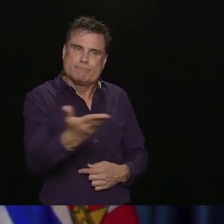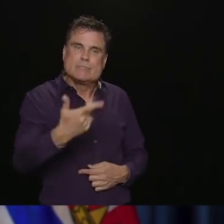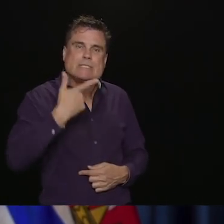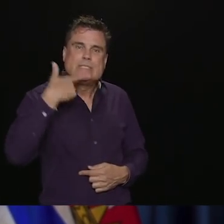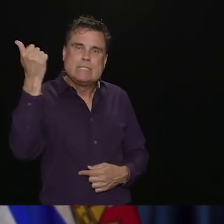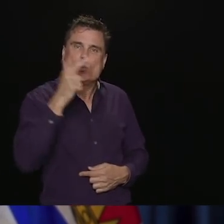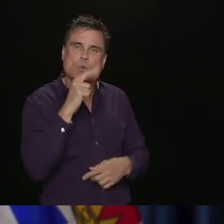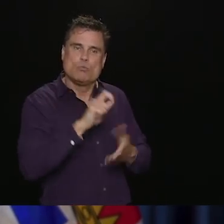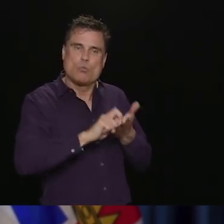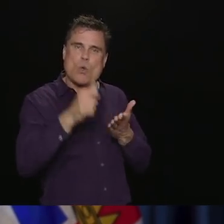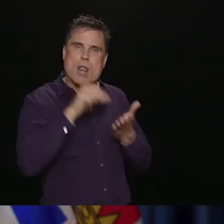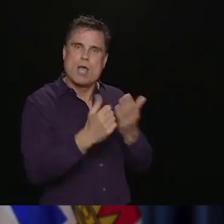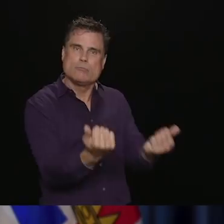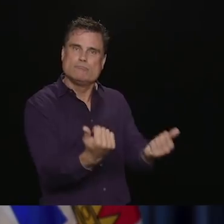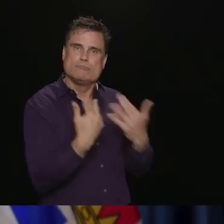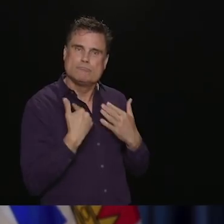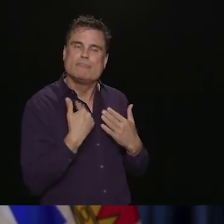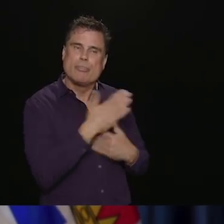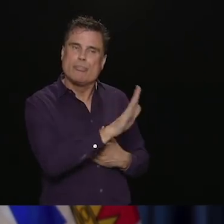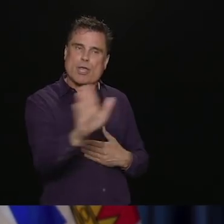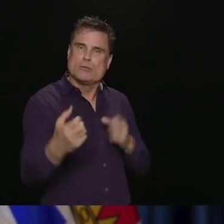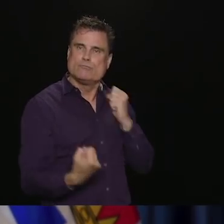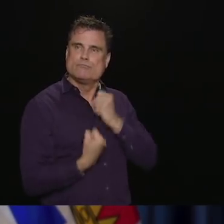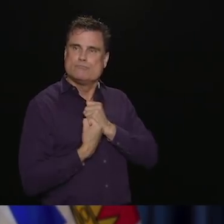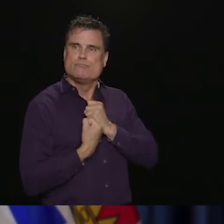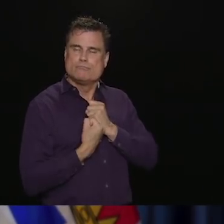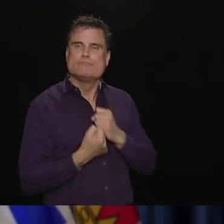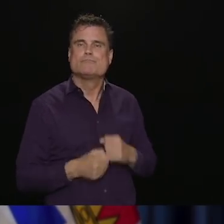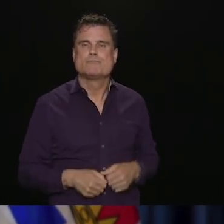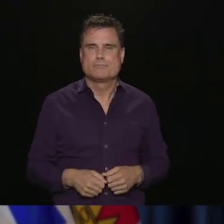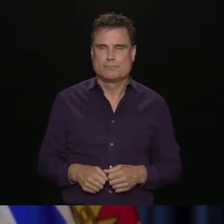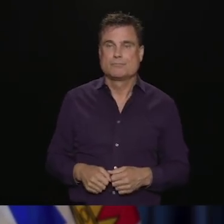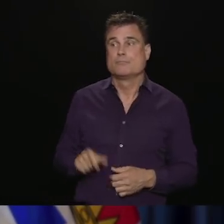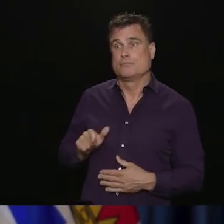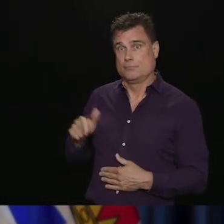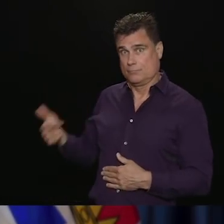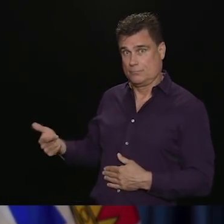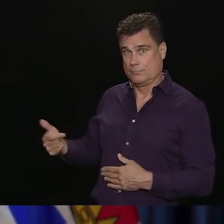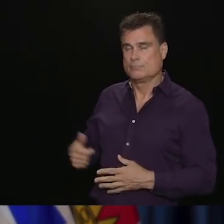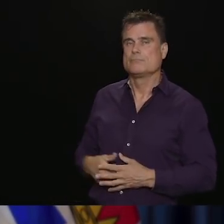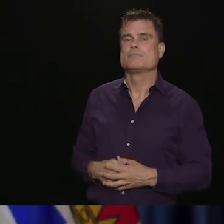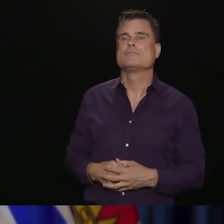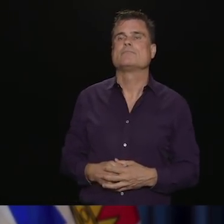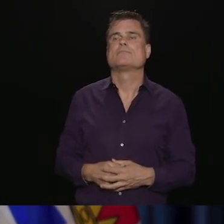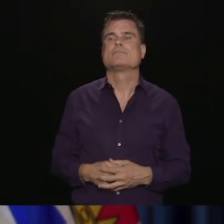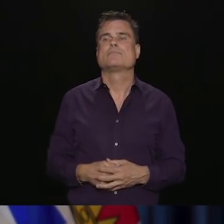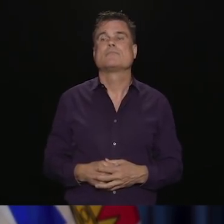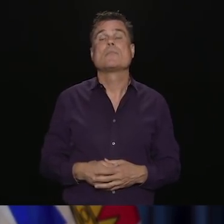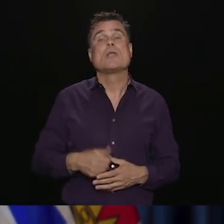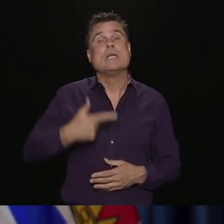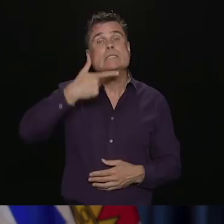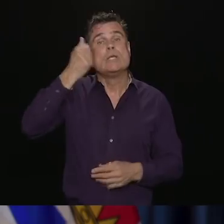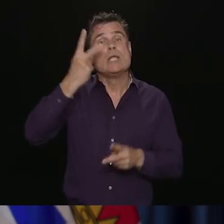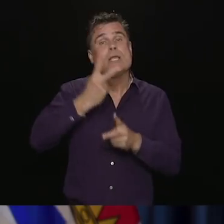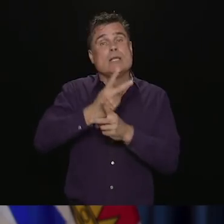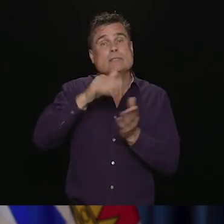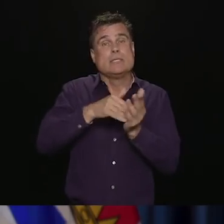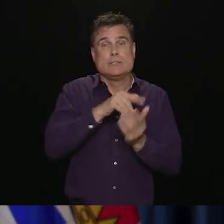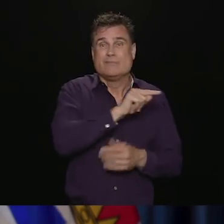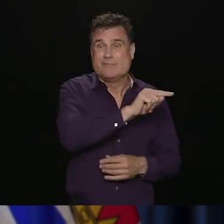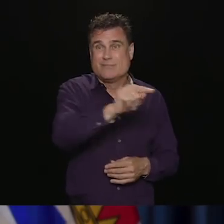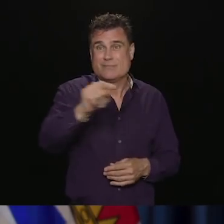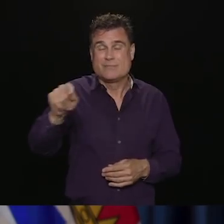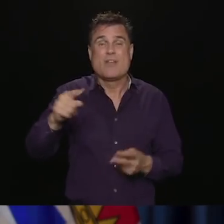just add very briefly to that all of these questions, and it's true in acute care as well as long-term care, where we would, I think many of us